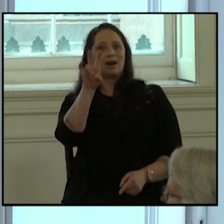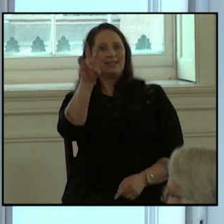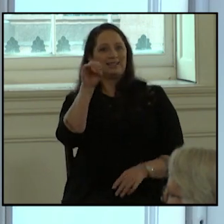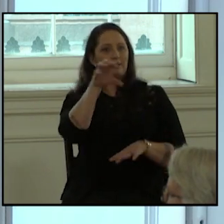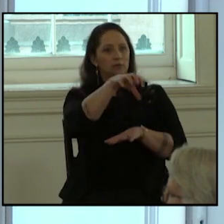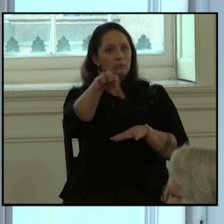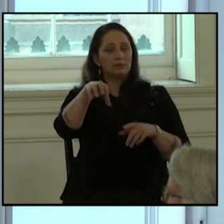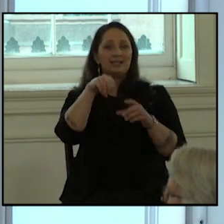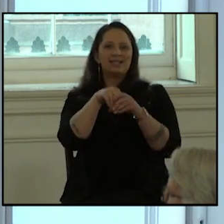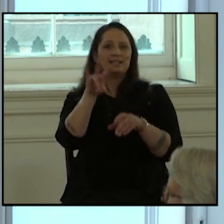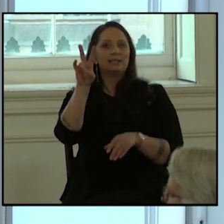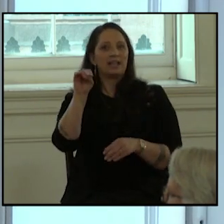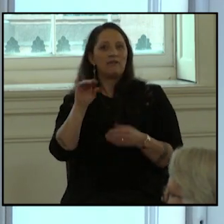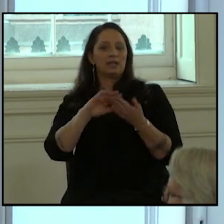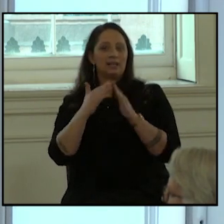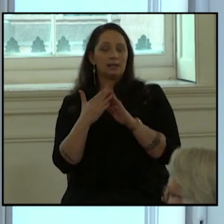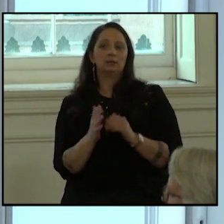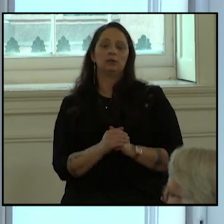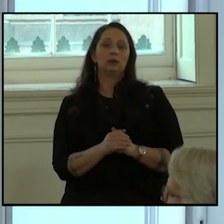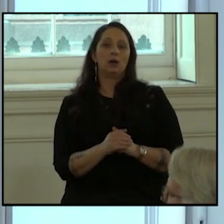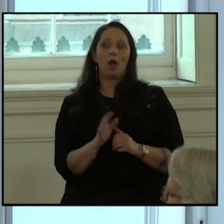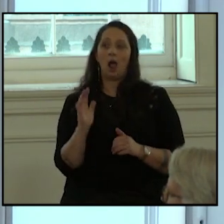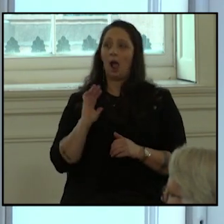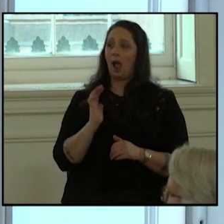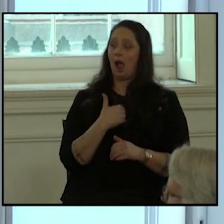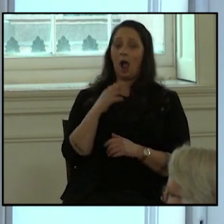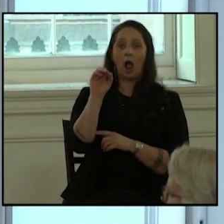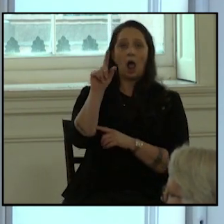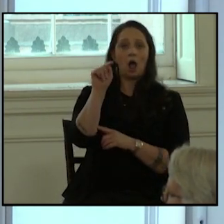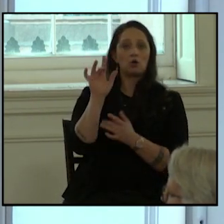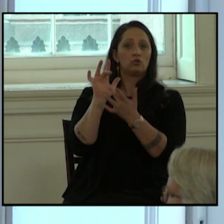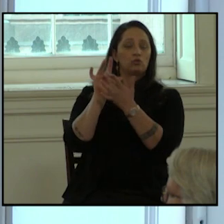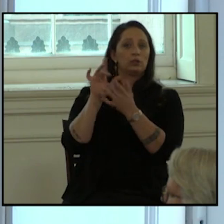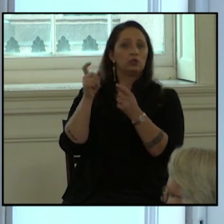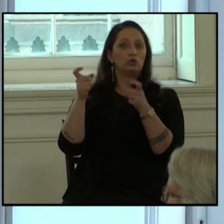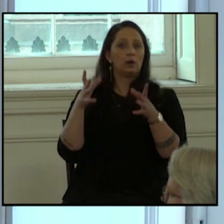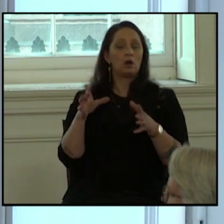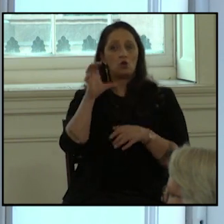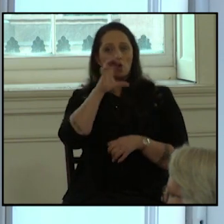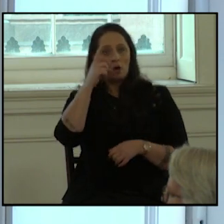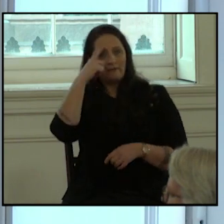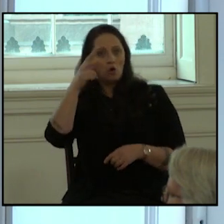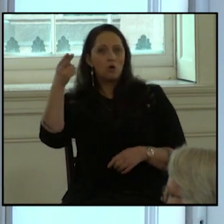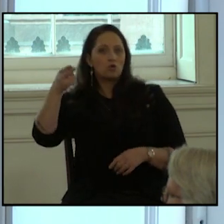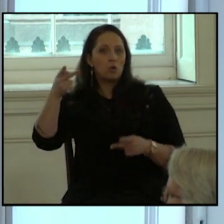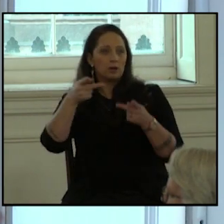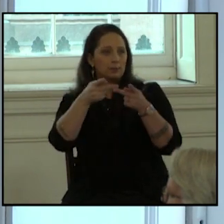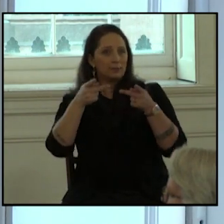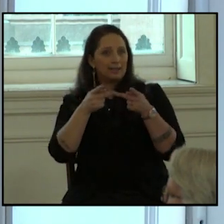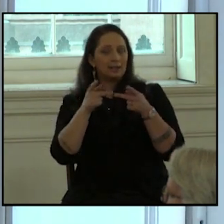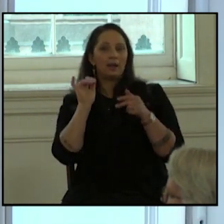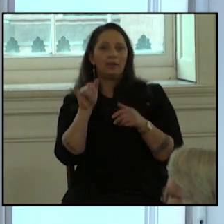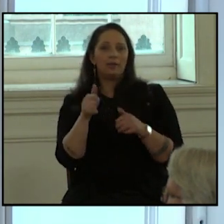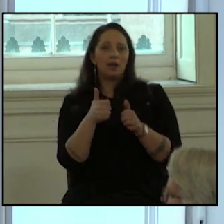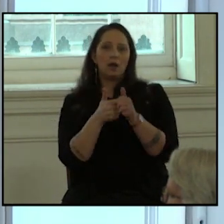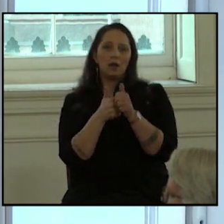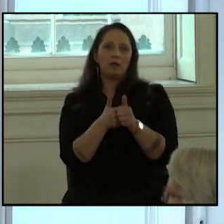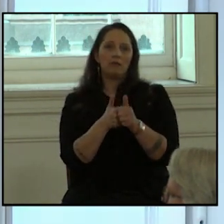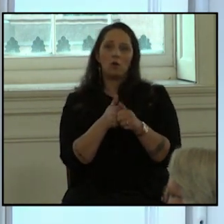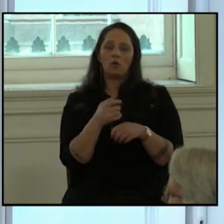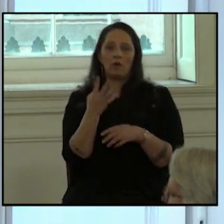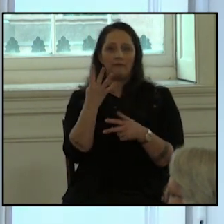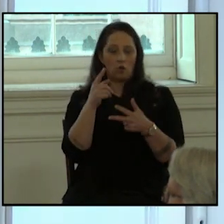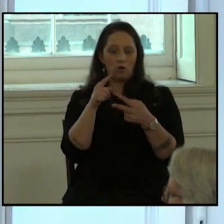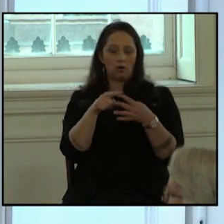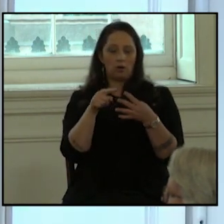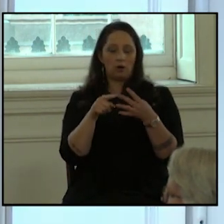70 towns. As the outreach director, I travel throughout the community looking for historical sites that fall under the four